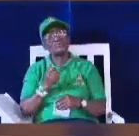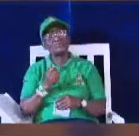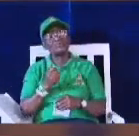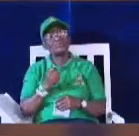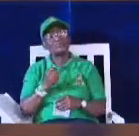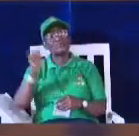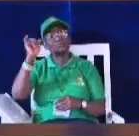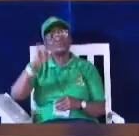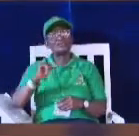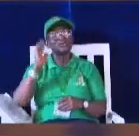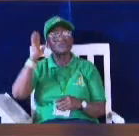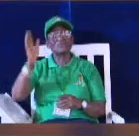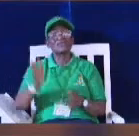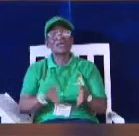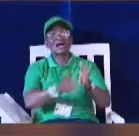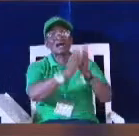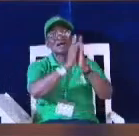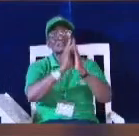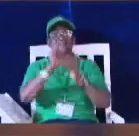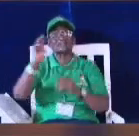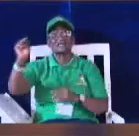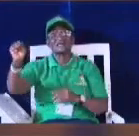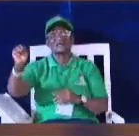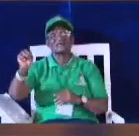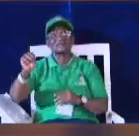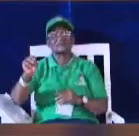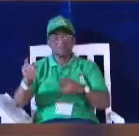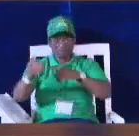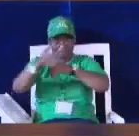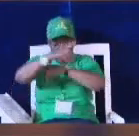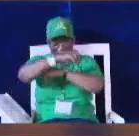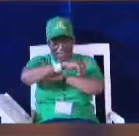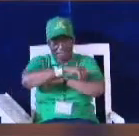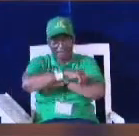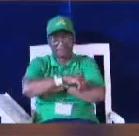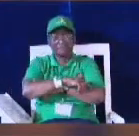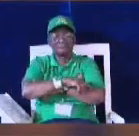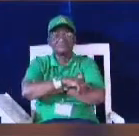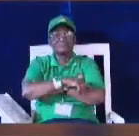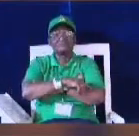they will ask him today,